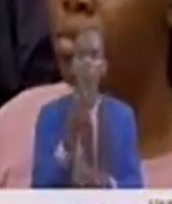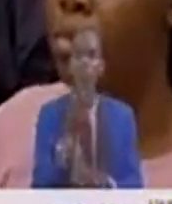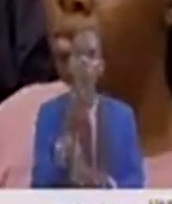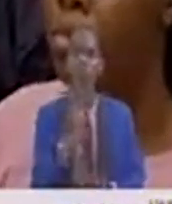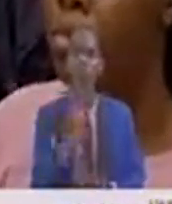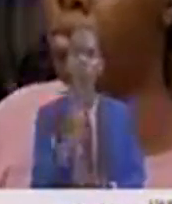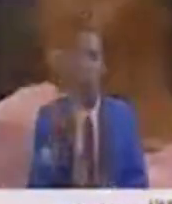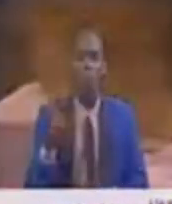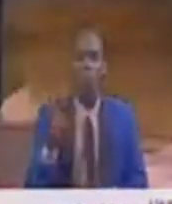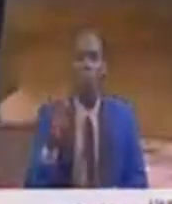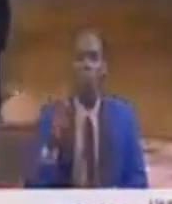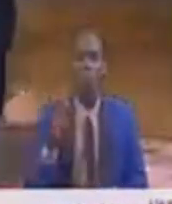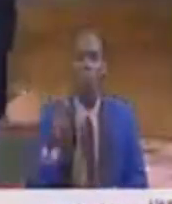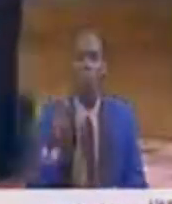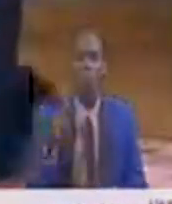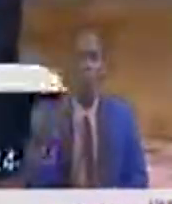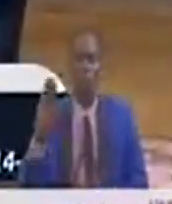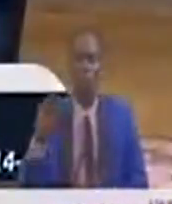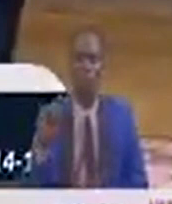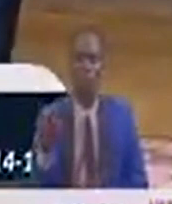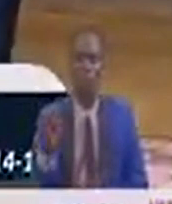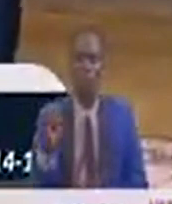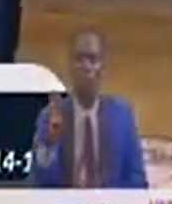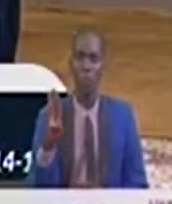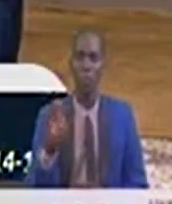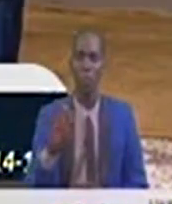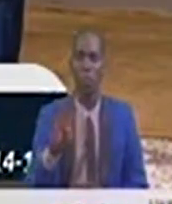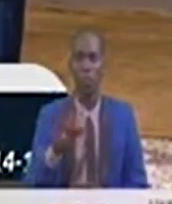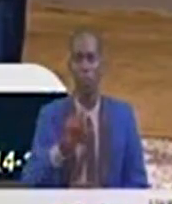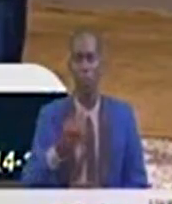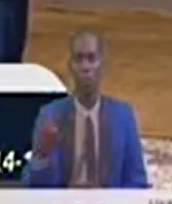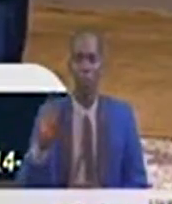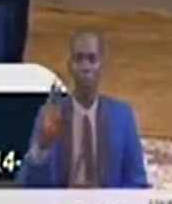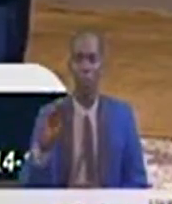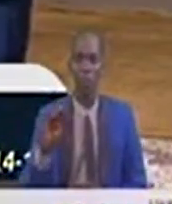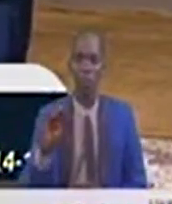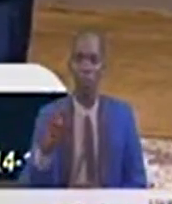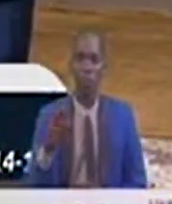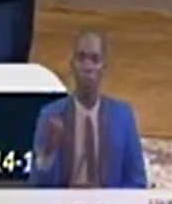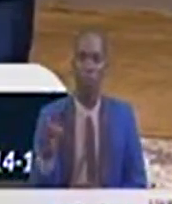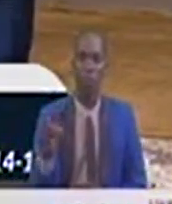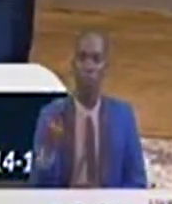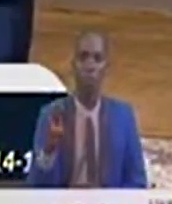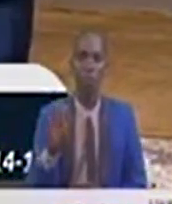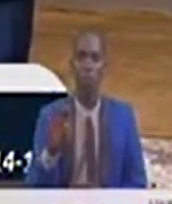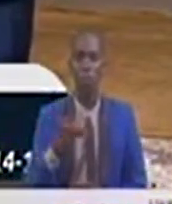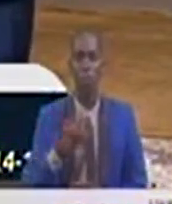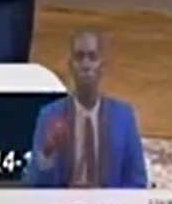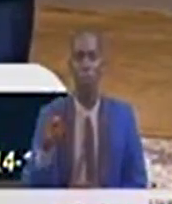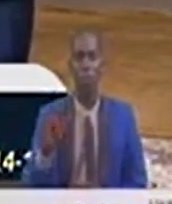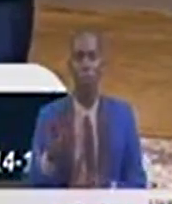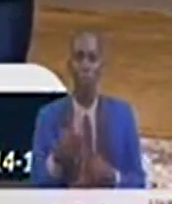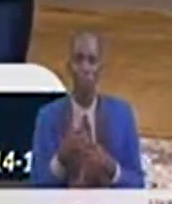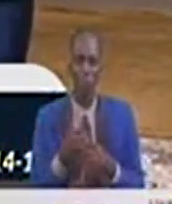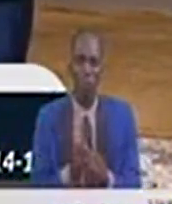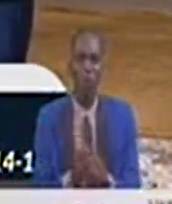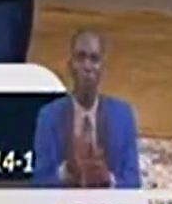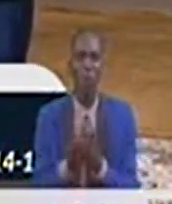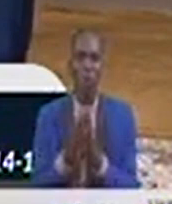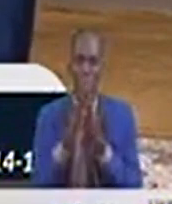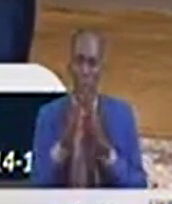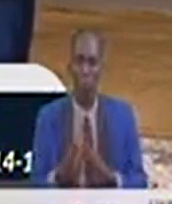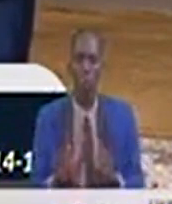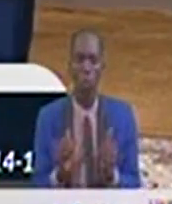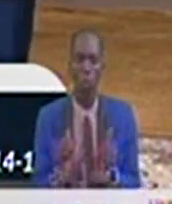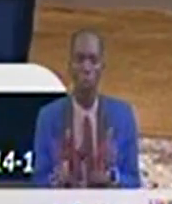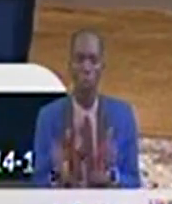Hebrews chapter 12, we're reading from verse 14. Hebrews chapter 12, reading from verse 14. Follow peace with all